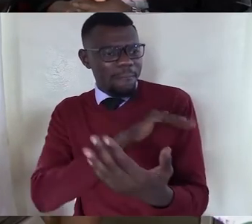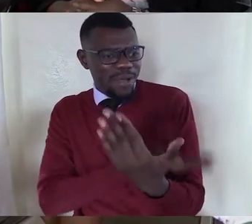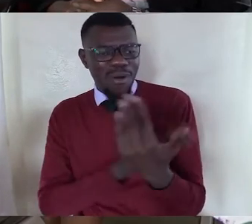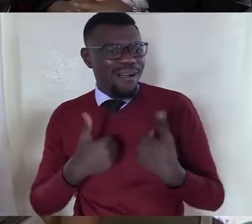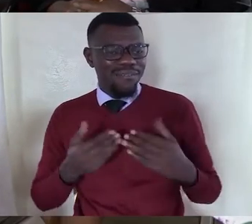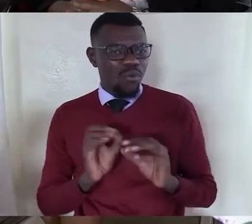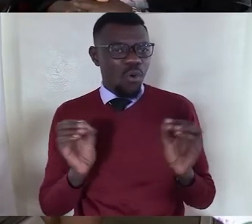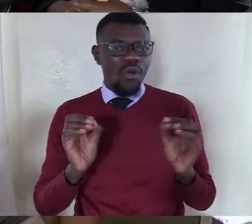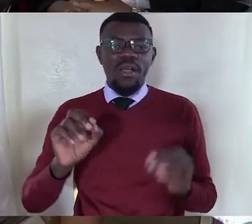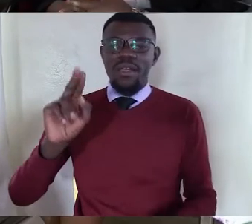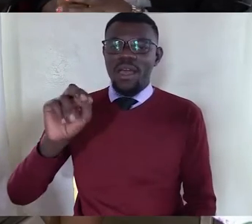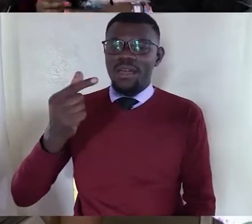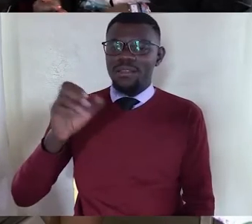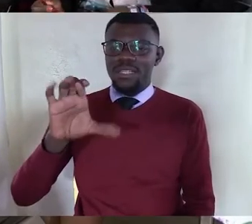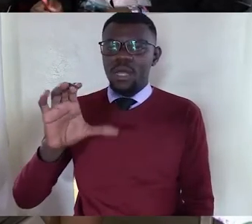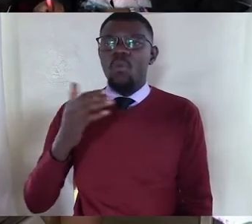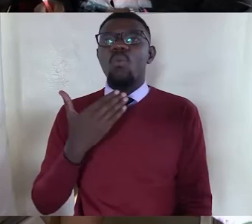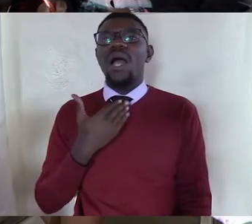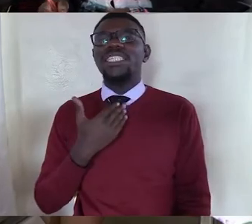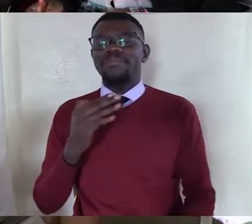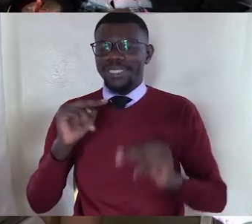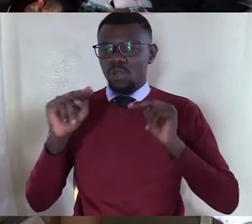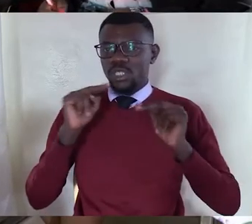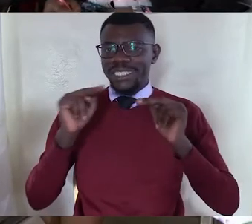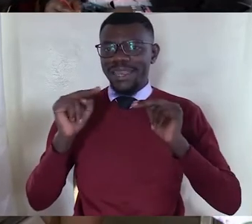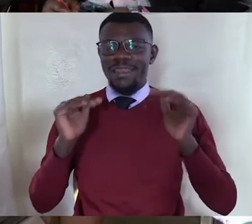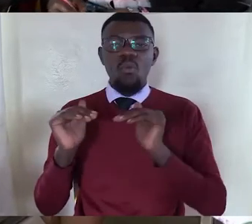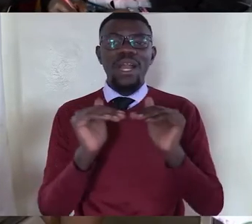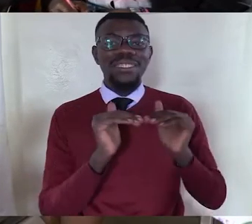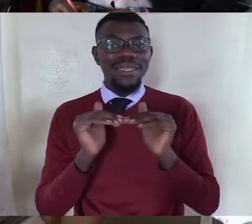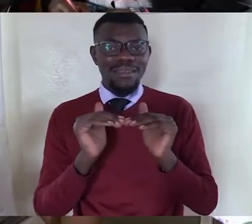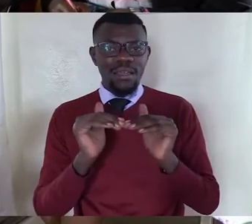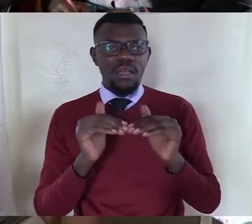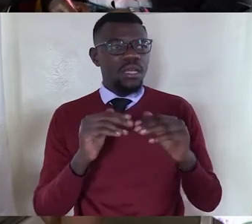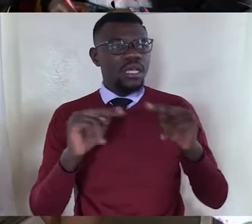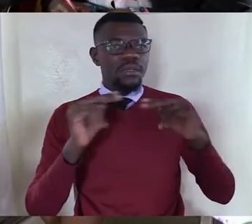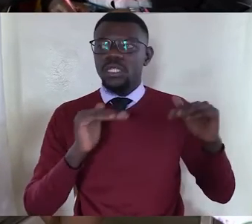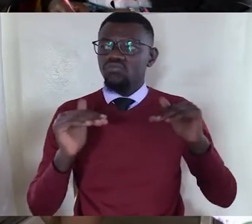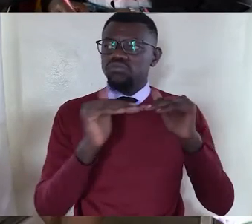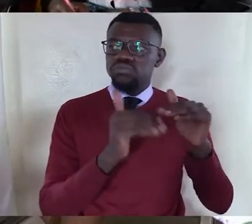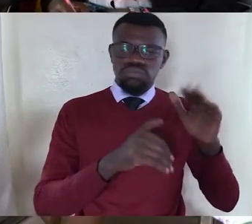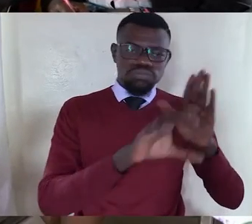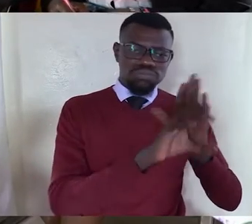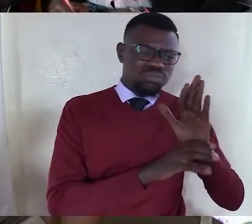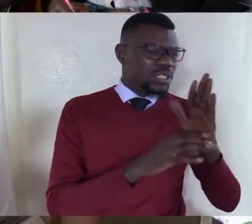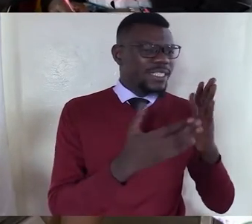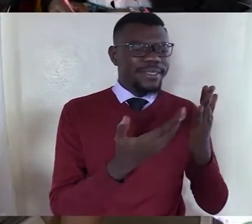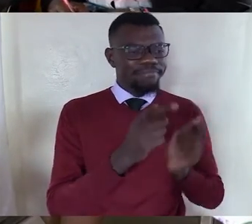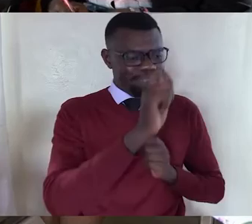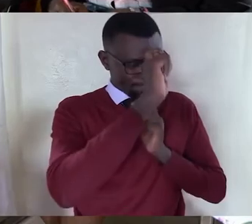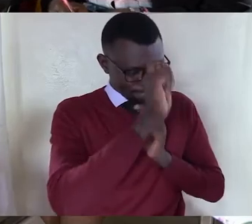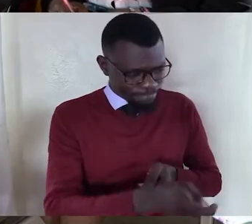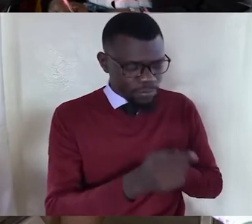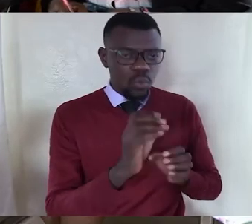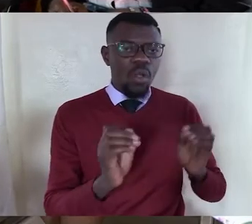of those societies that engage in negotiated democracy, women don't feature. They don't feature women. Youth, persons